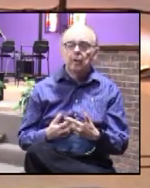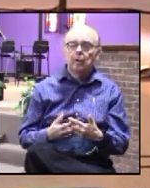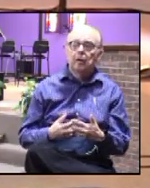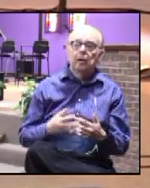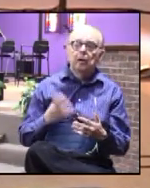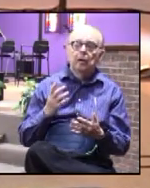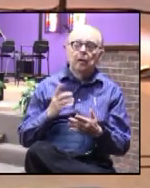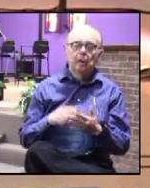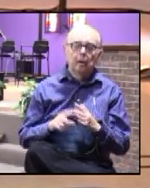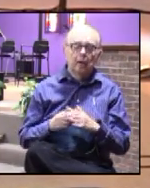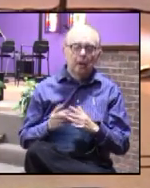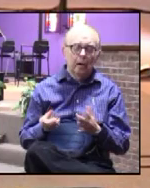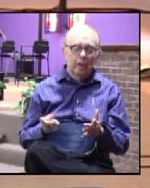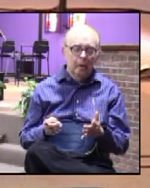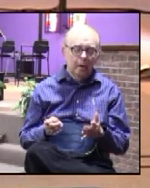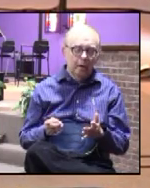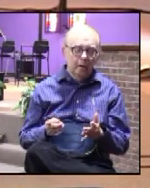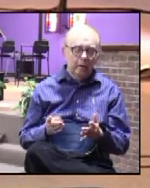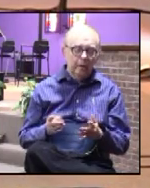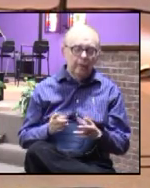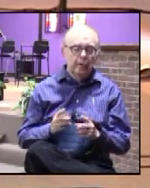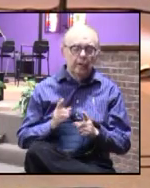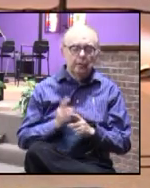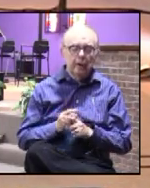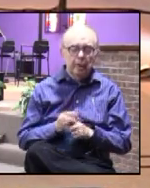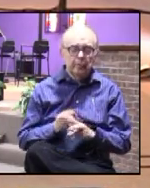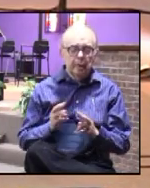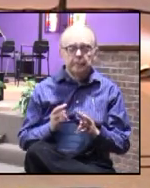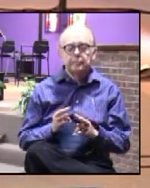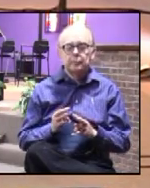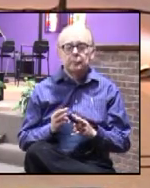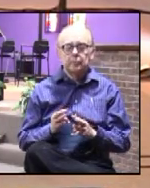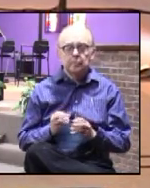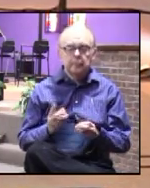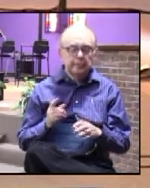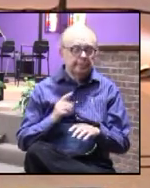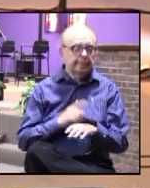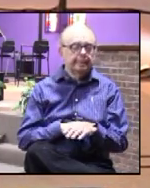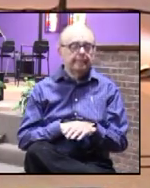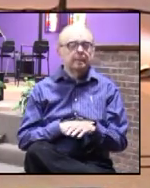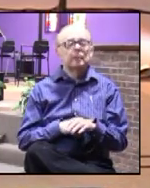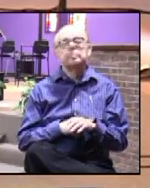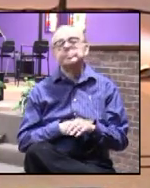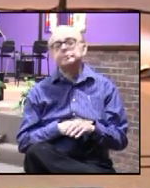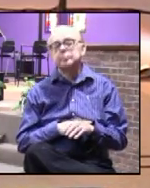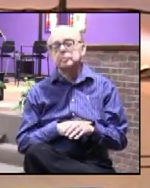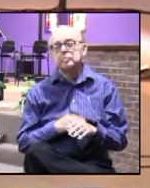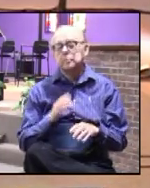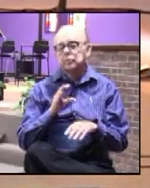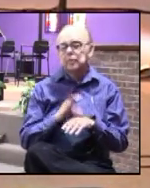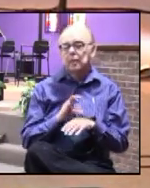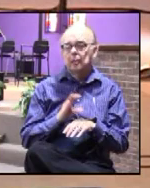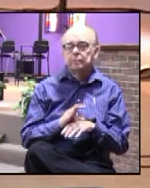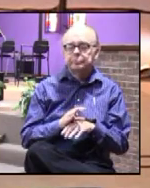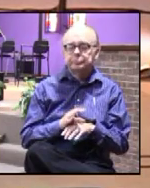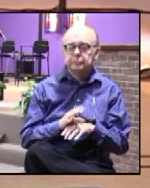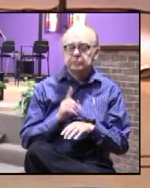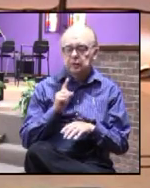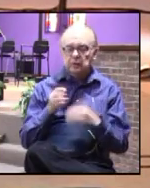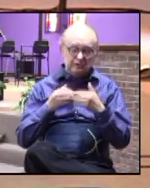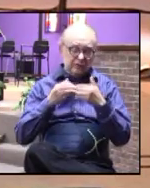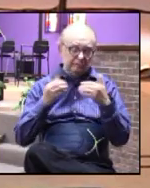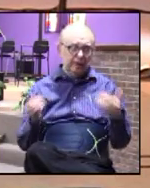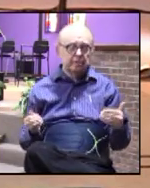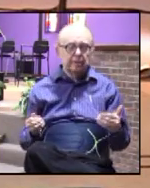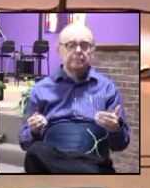And so we got to start out the year the right way, okay? A lot of times, churches will split.